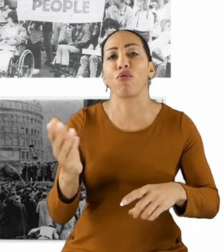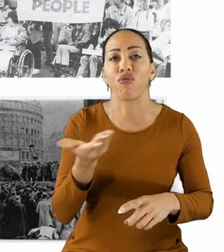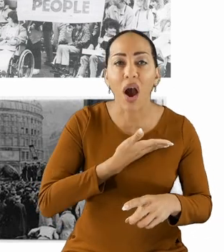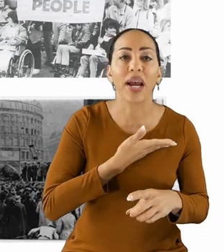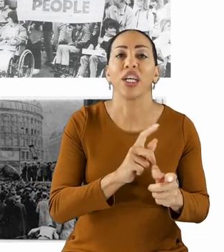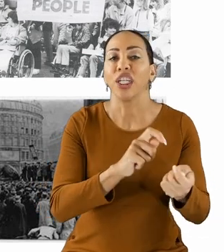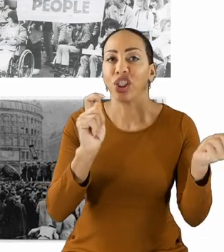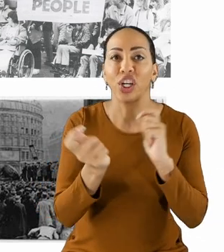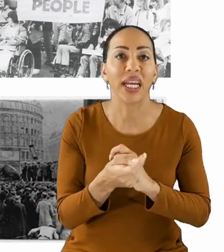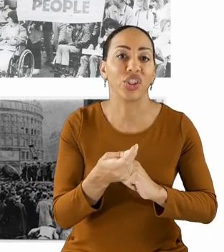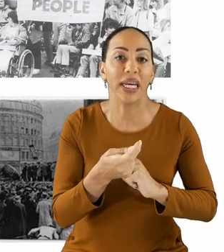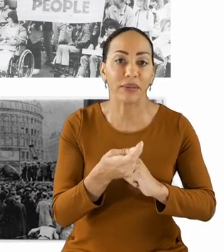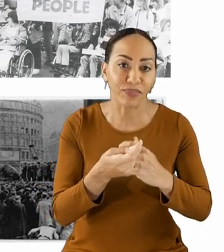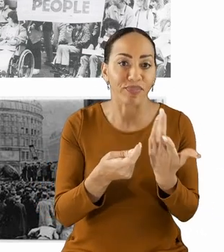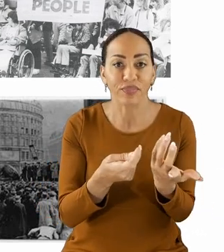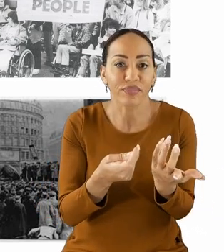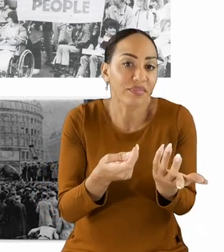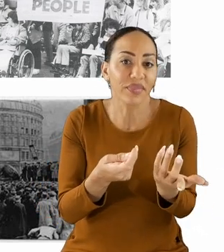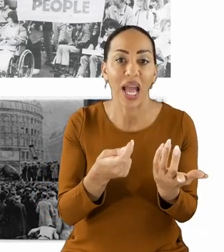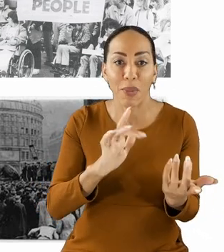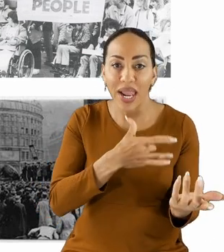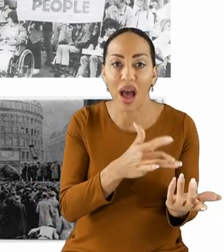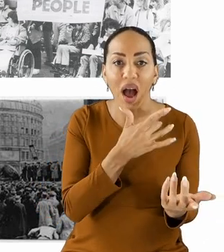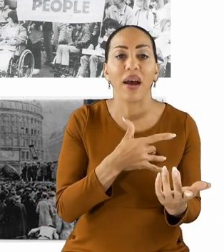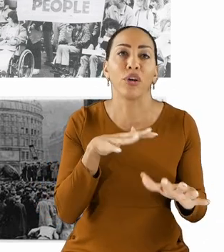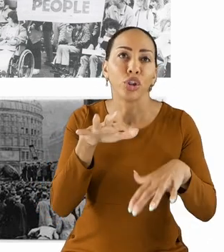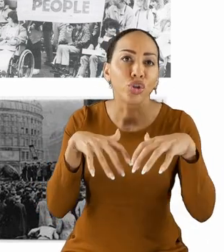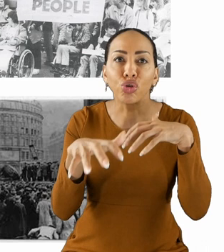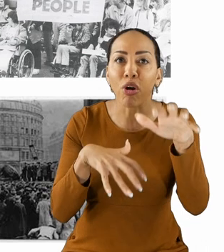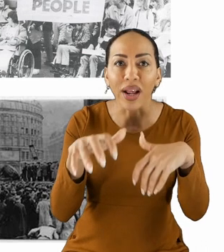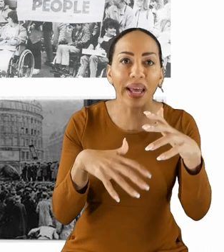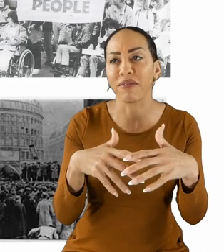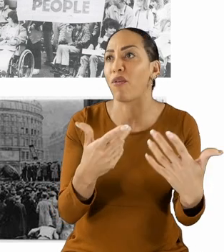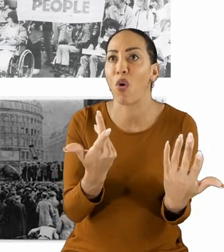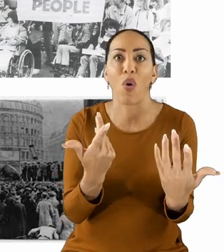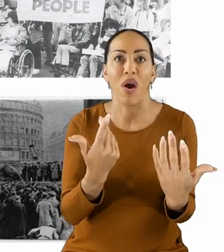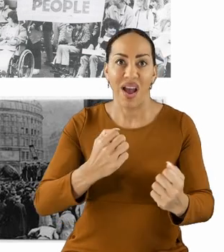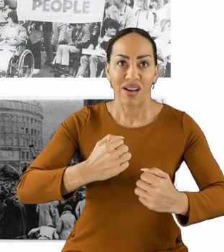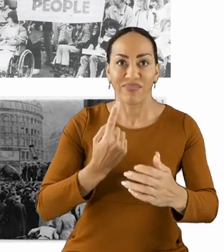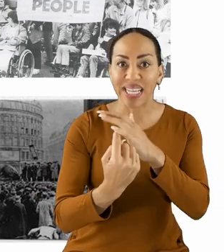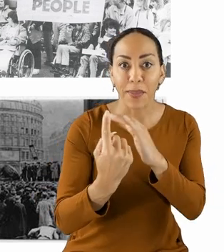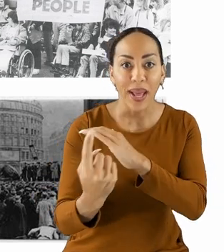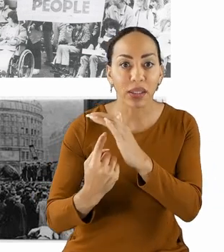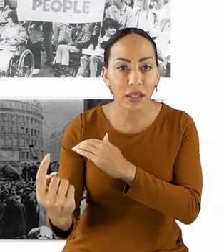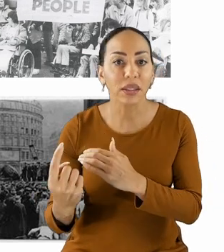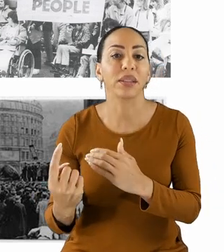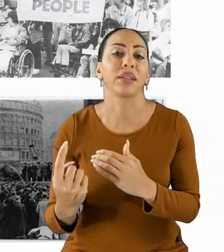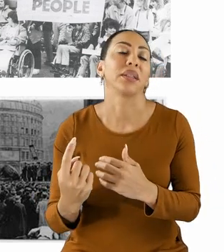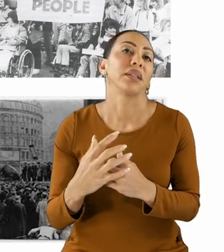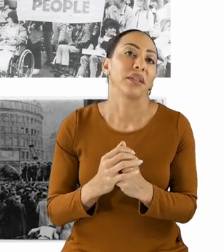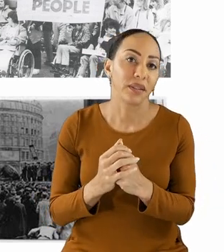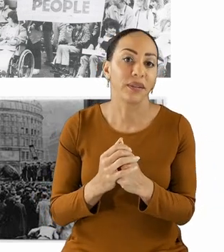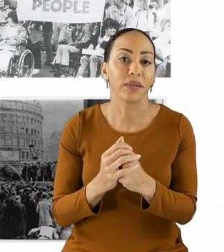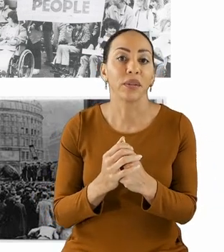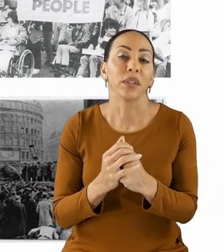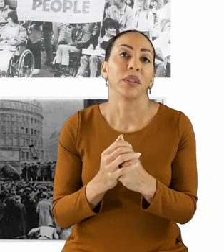So our struggle for rights, changing lives, hate crime, celebrating our struggle for independent living, which is important. War impairment,